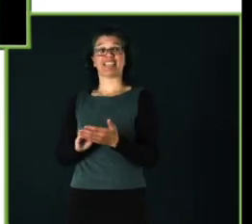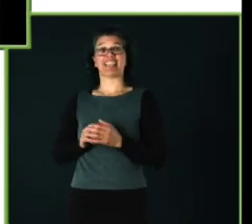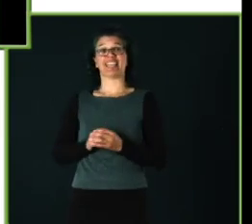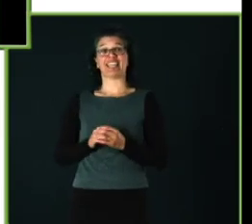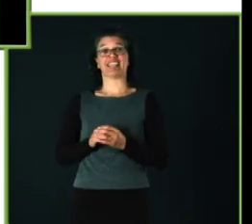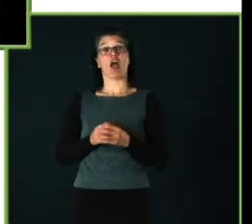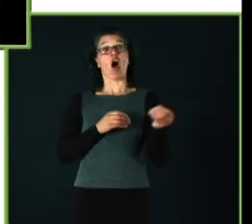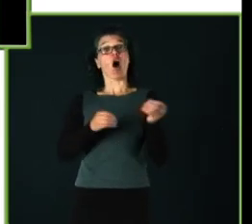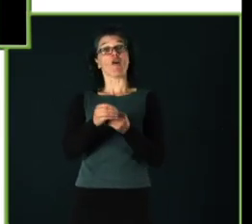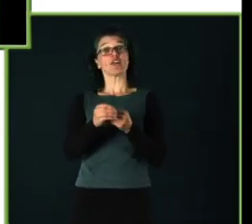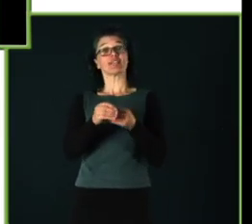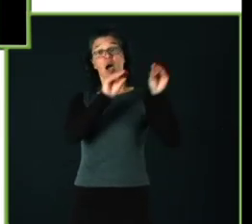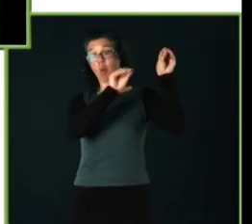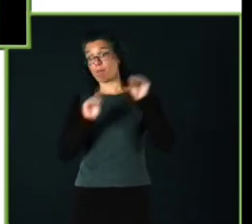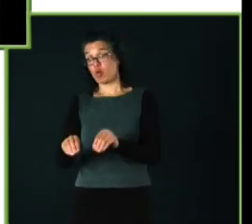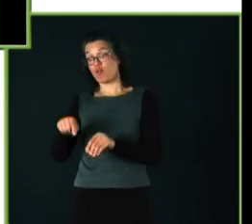in the community.